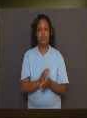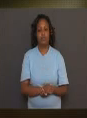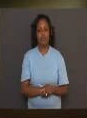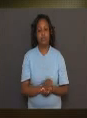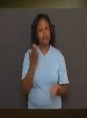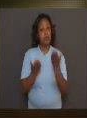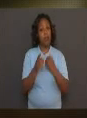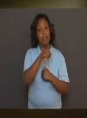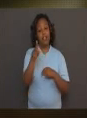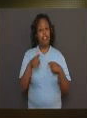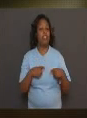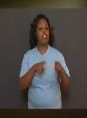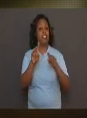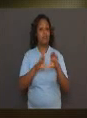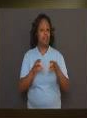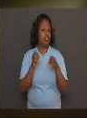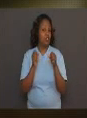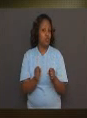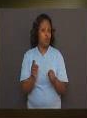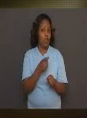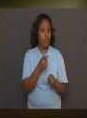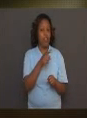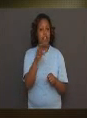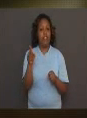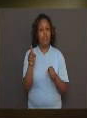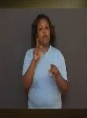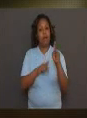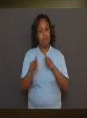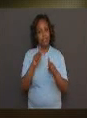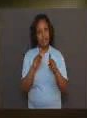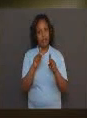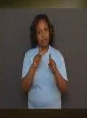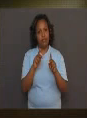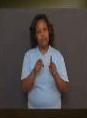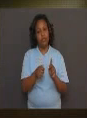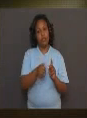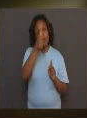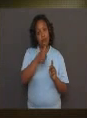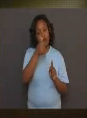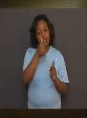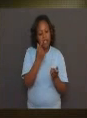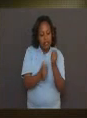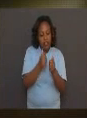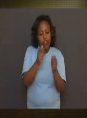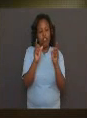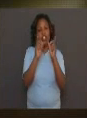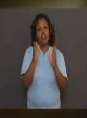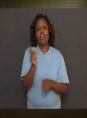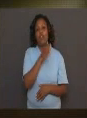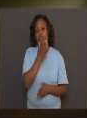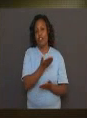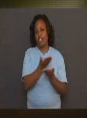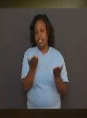You might criticize your society by pointing out how unfair it is that only